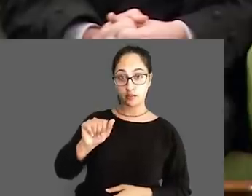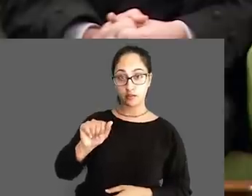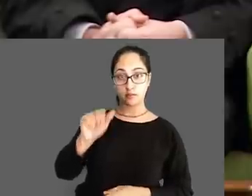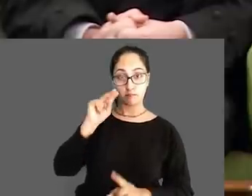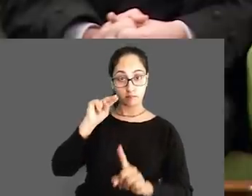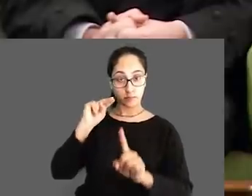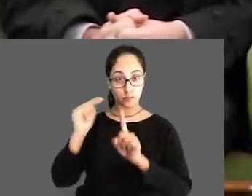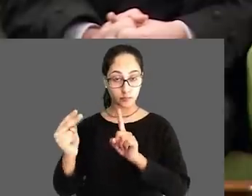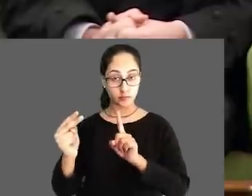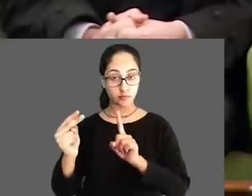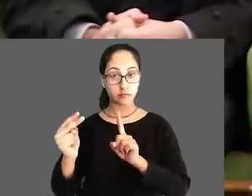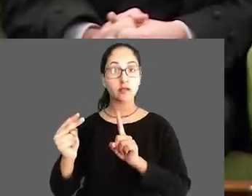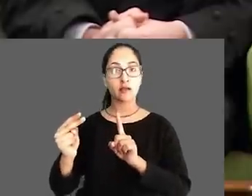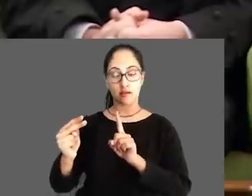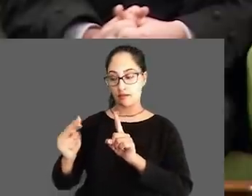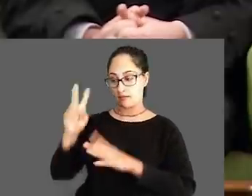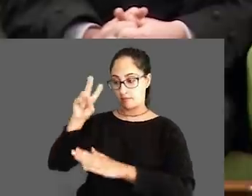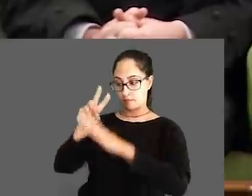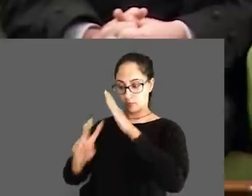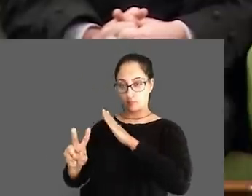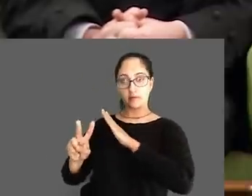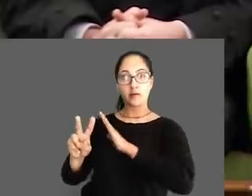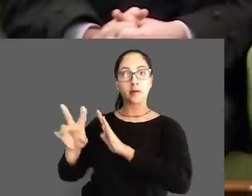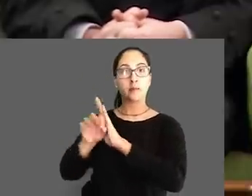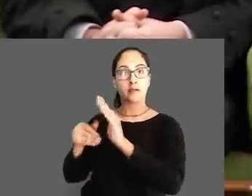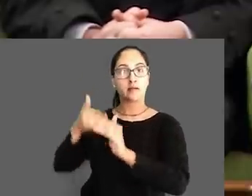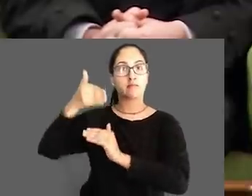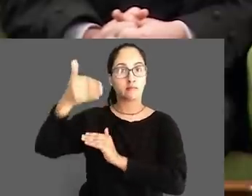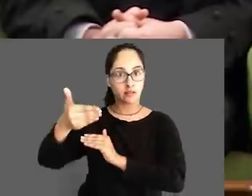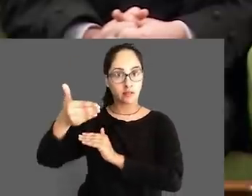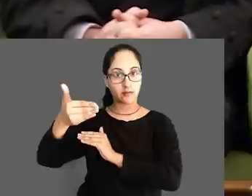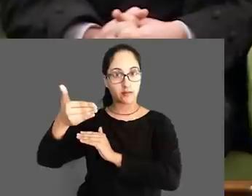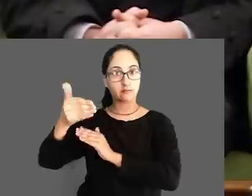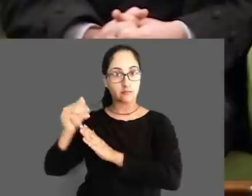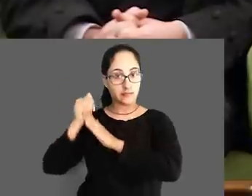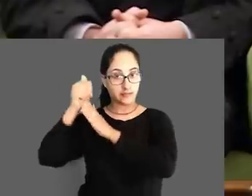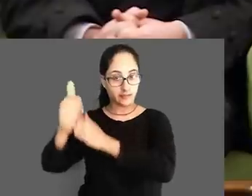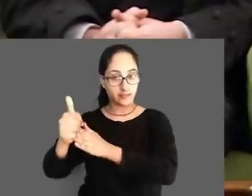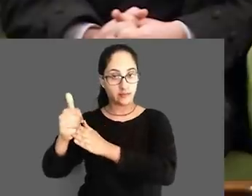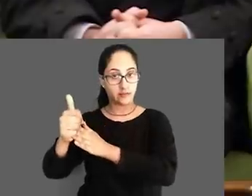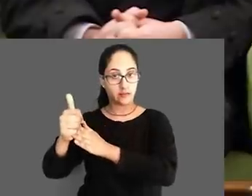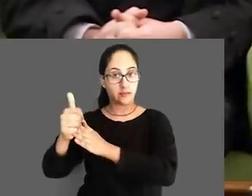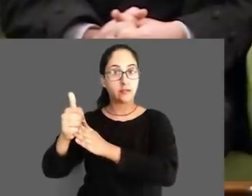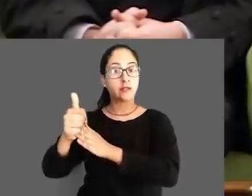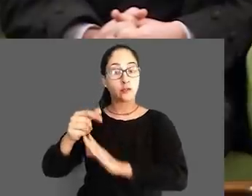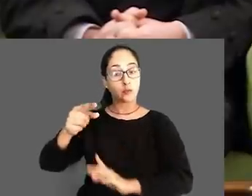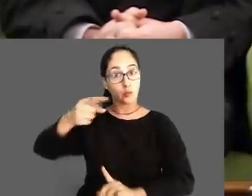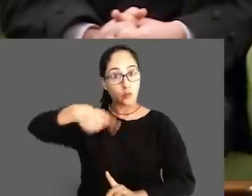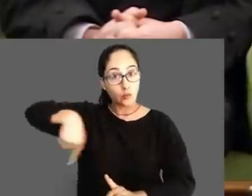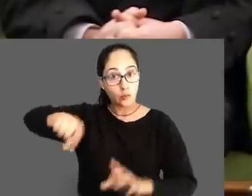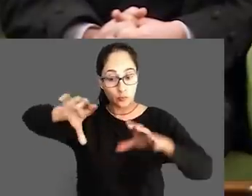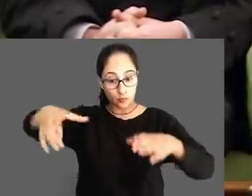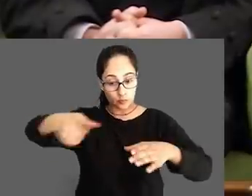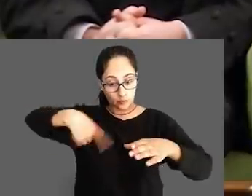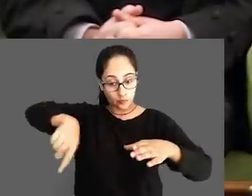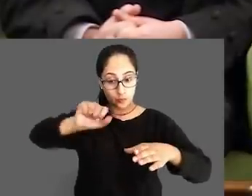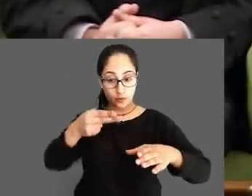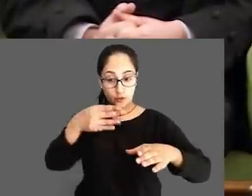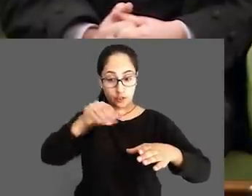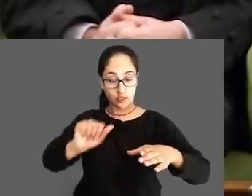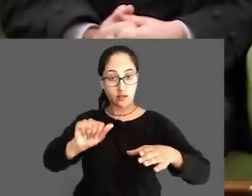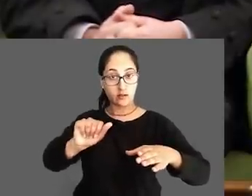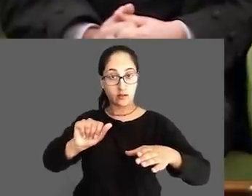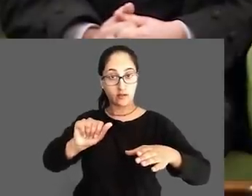Shia were also subdivided over these questions, so that today the Ismailis are the only Shia community who